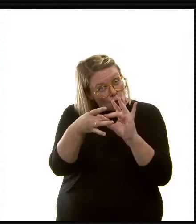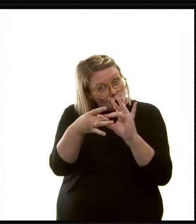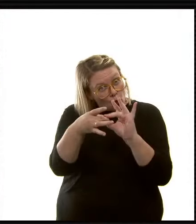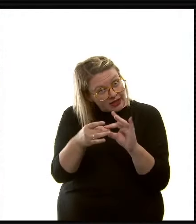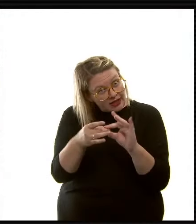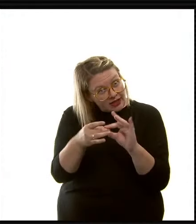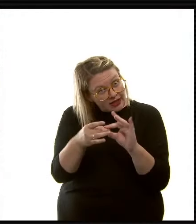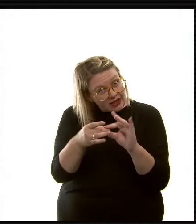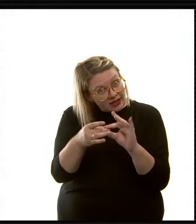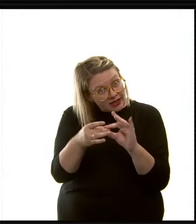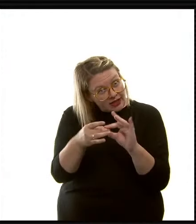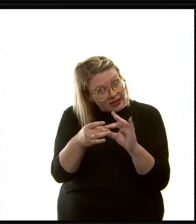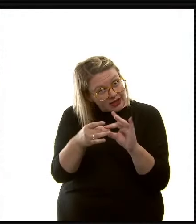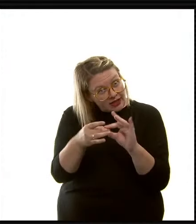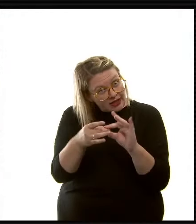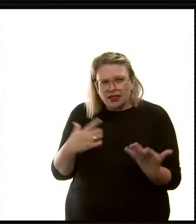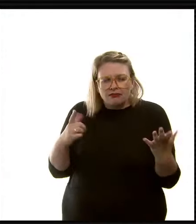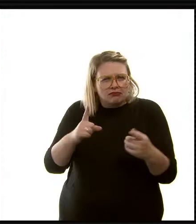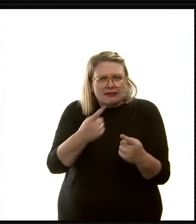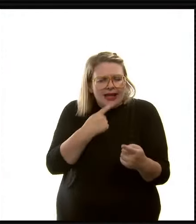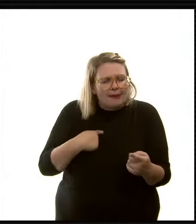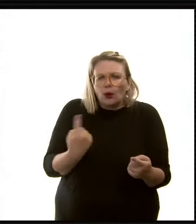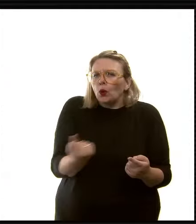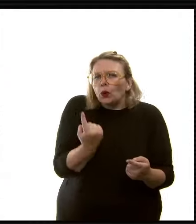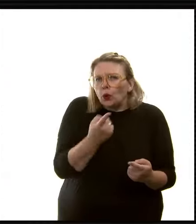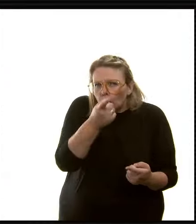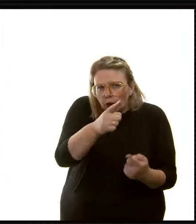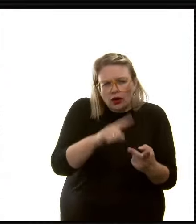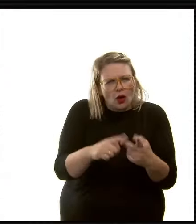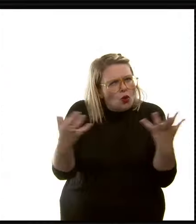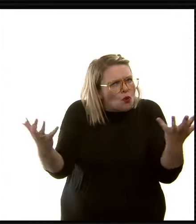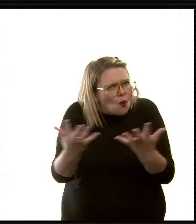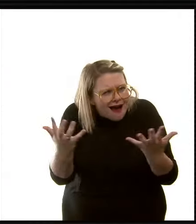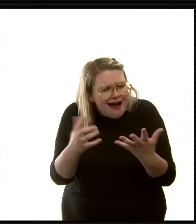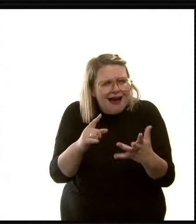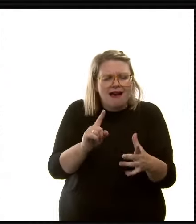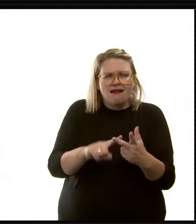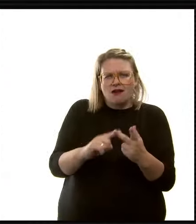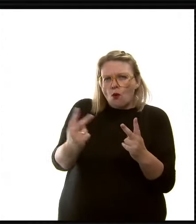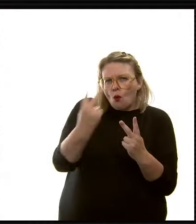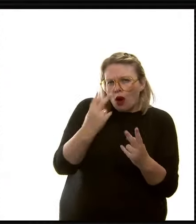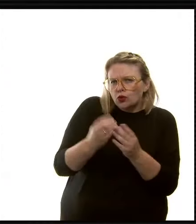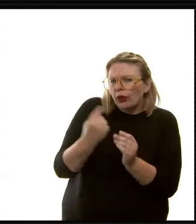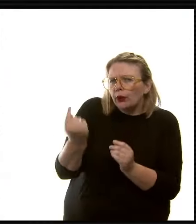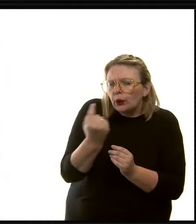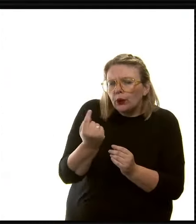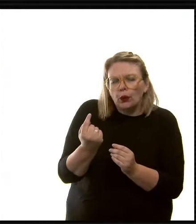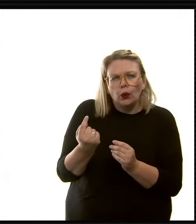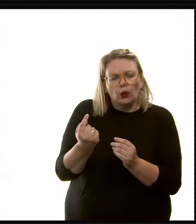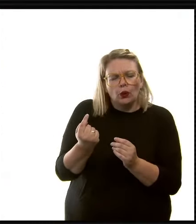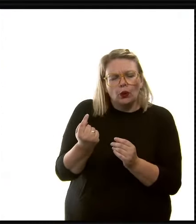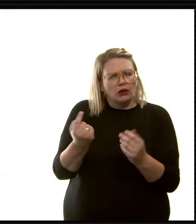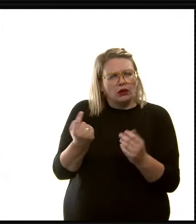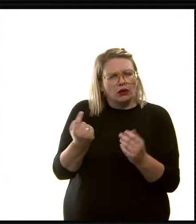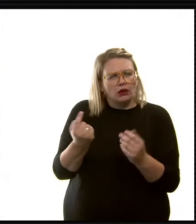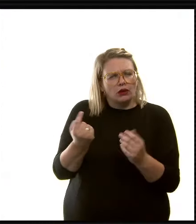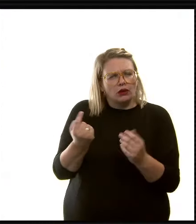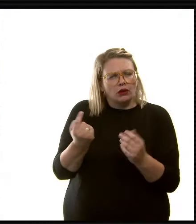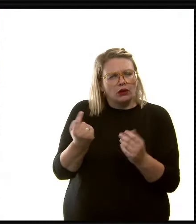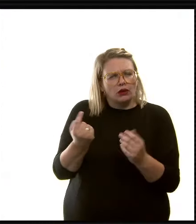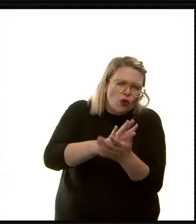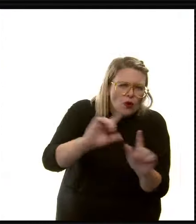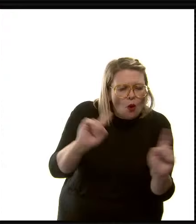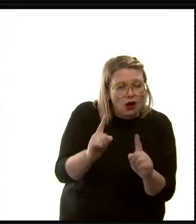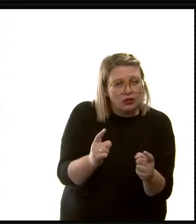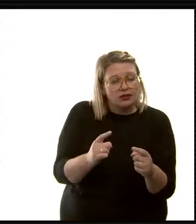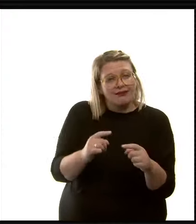So let us know where in the world you are, who you're watching with, what you're enjoying, what you're building, what you're eating. And just make sure you use the